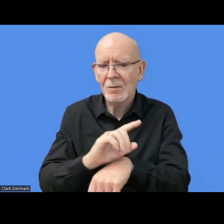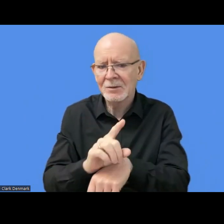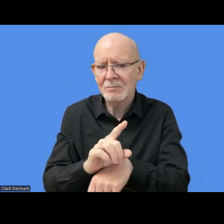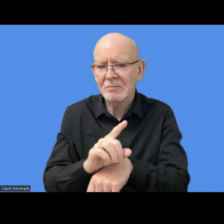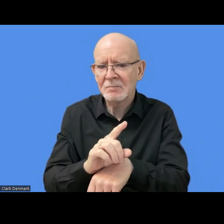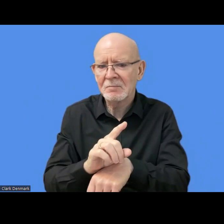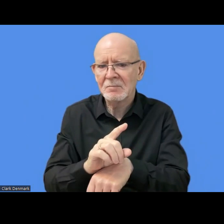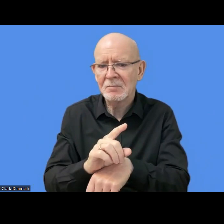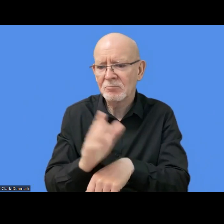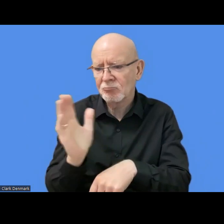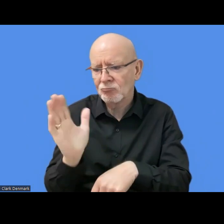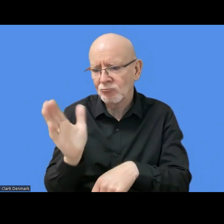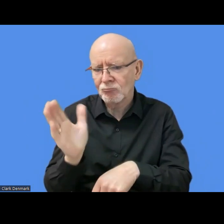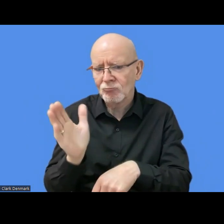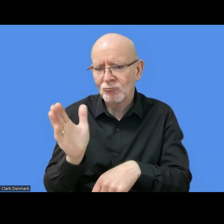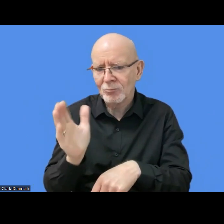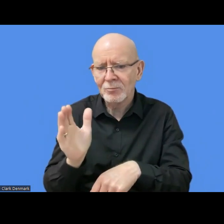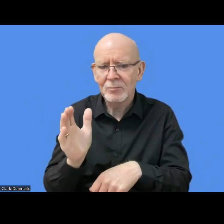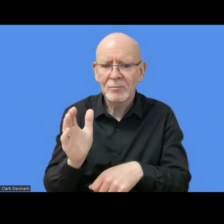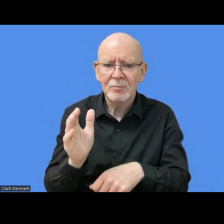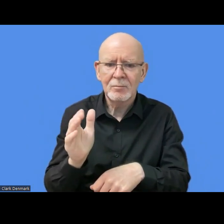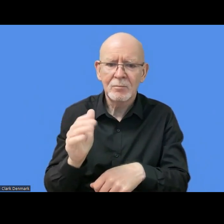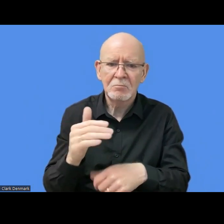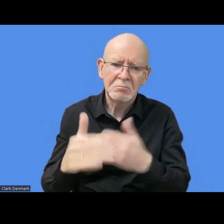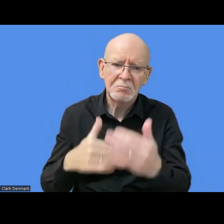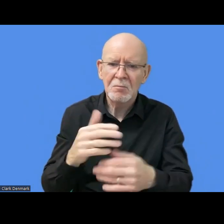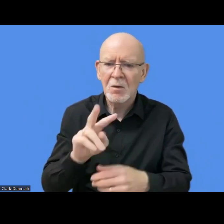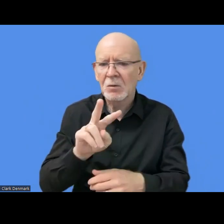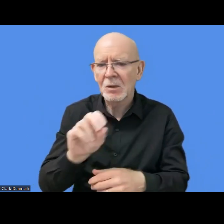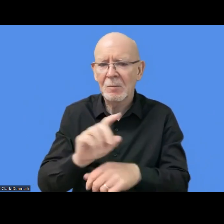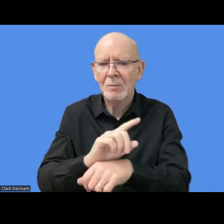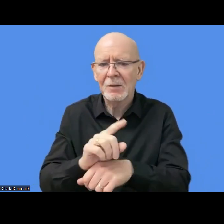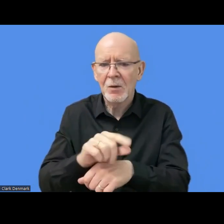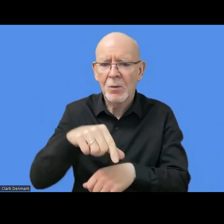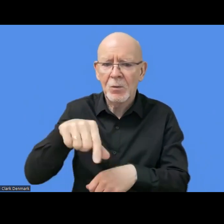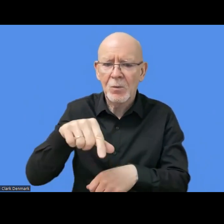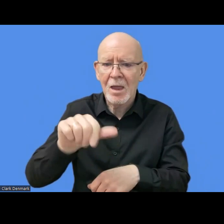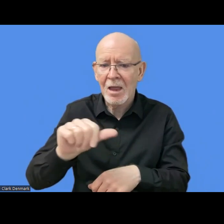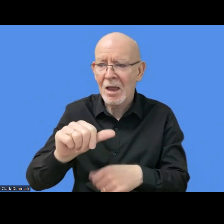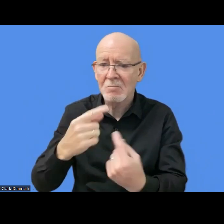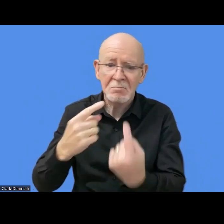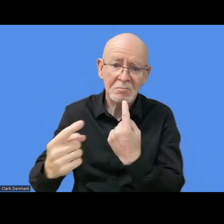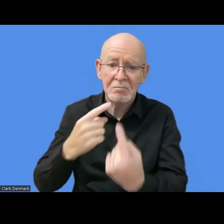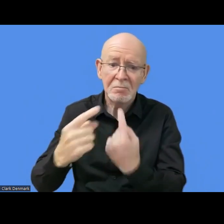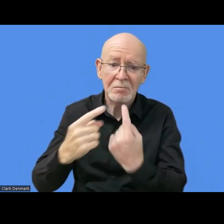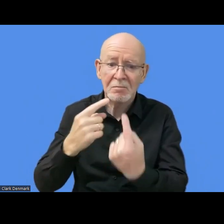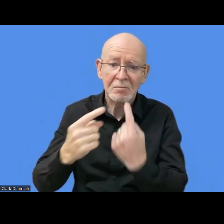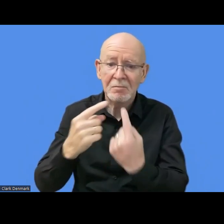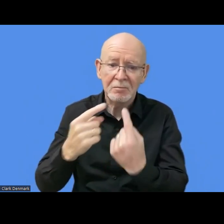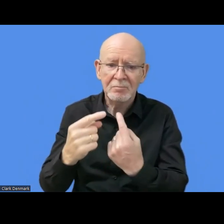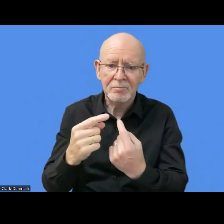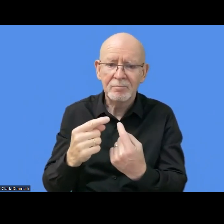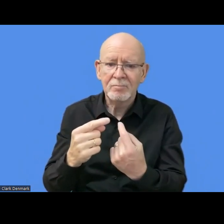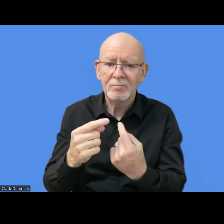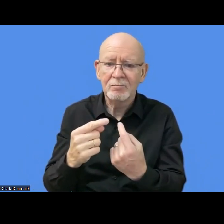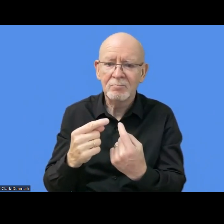with you, the online audience. So with that said, also saying, of course, that this webinar is being recorded